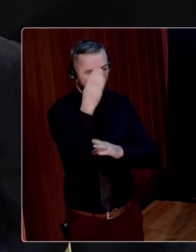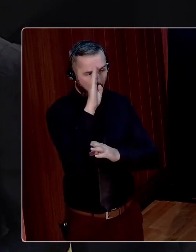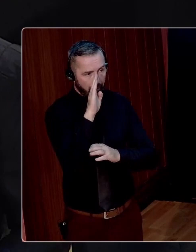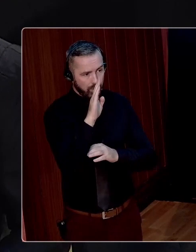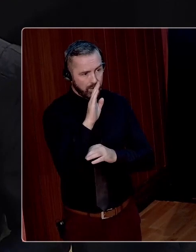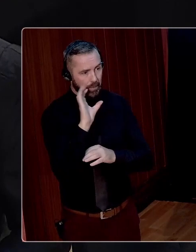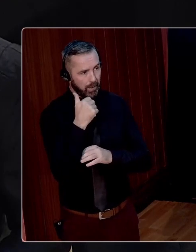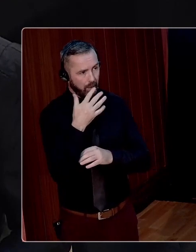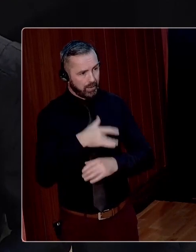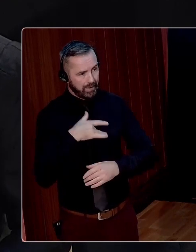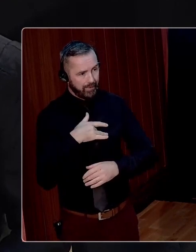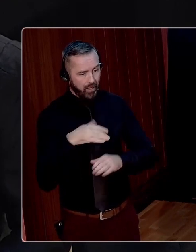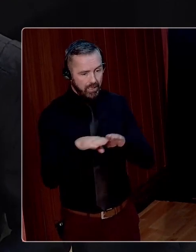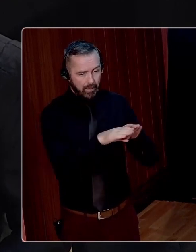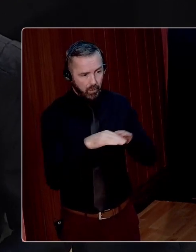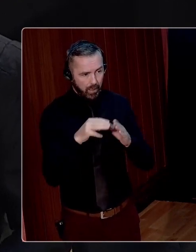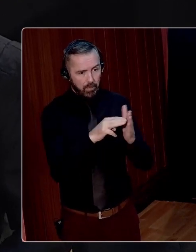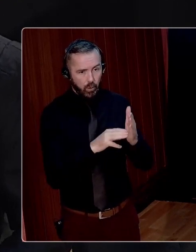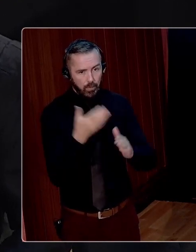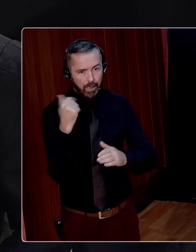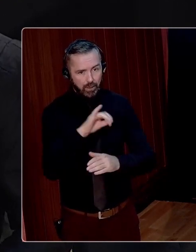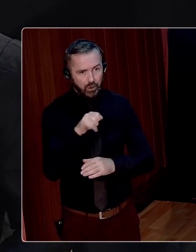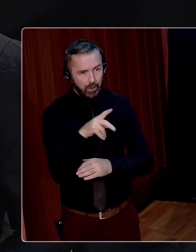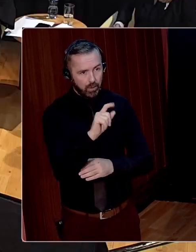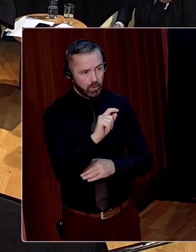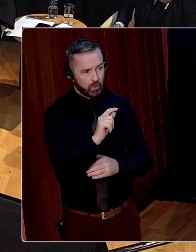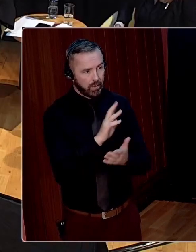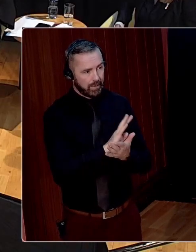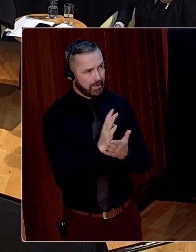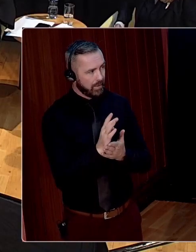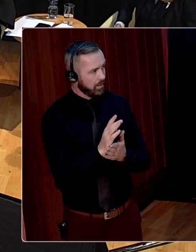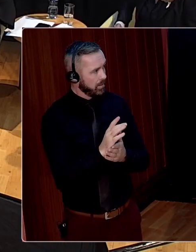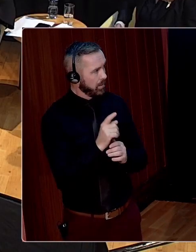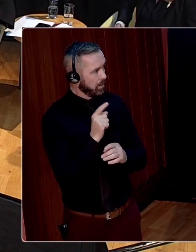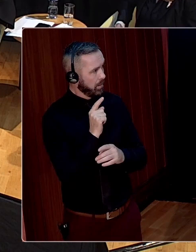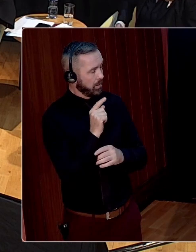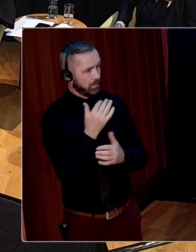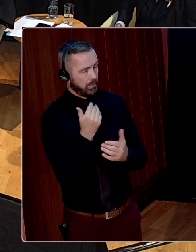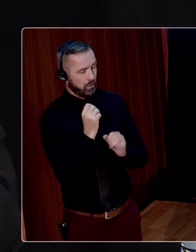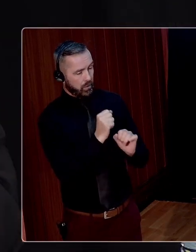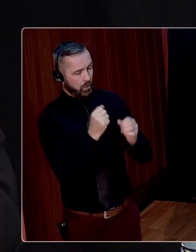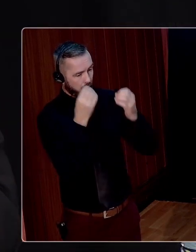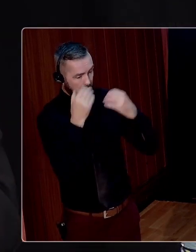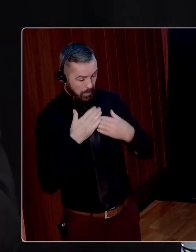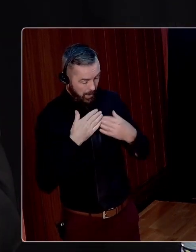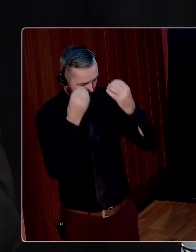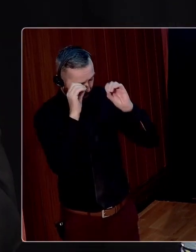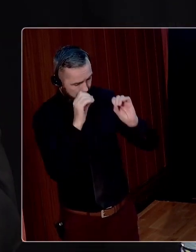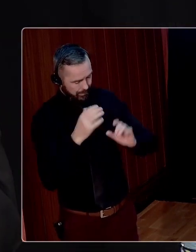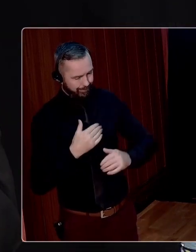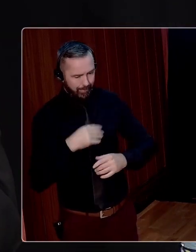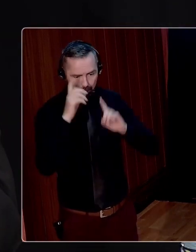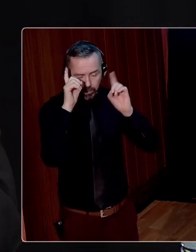programme in January 2019, the word? Your opinion? Well, I don't really know, to be completely